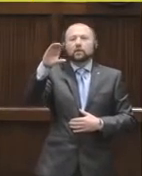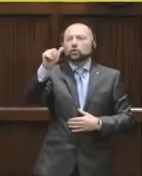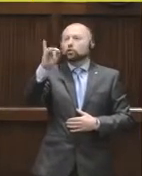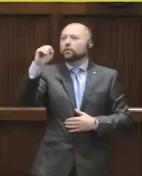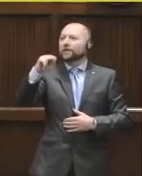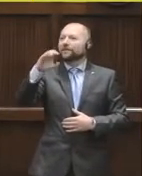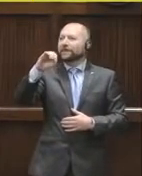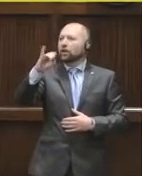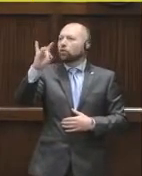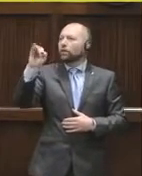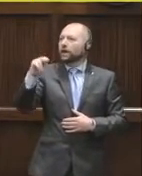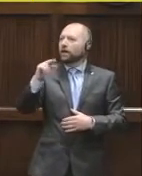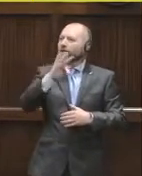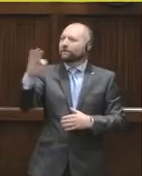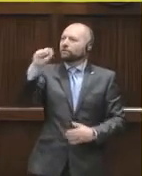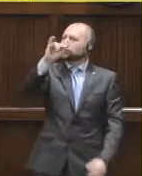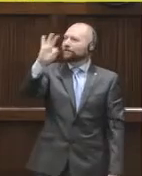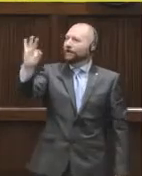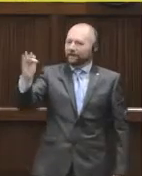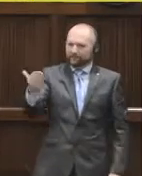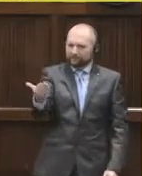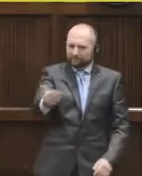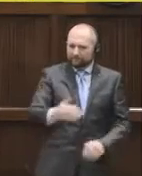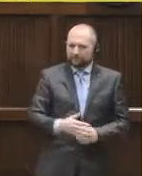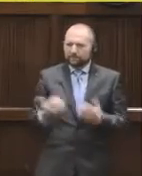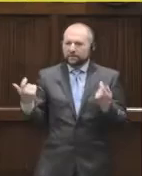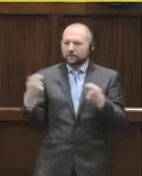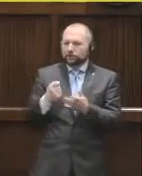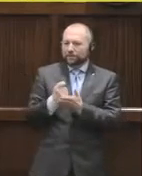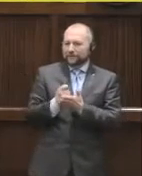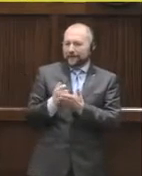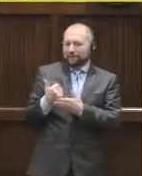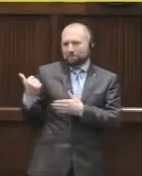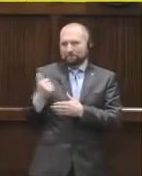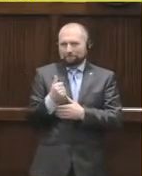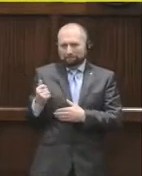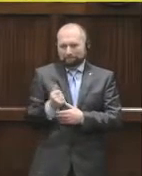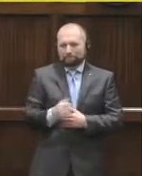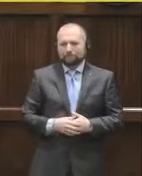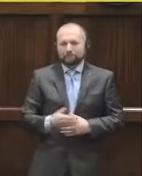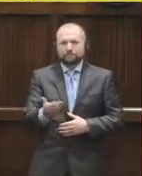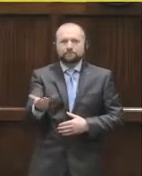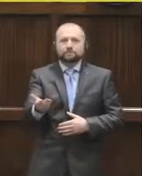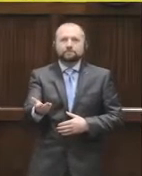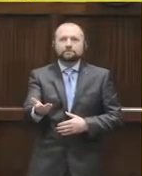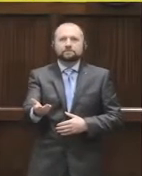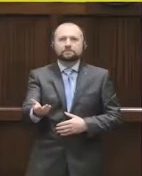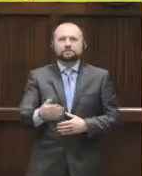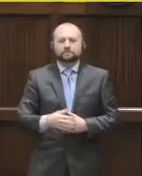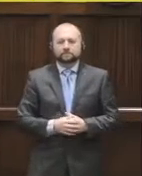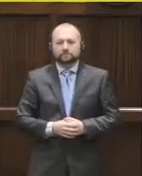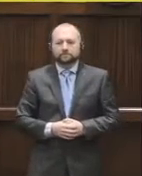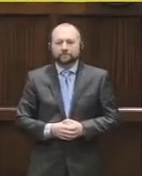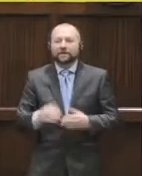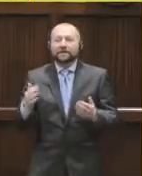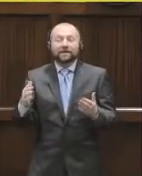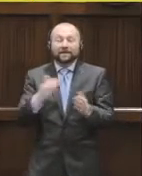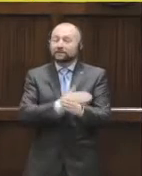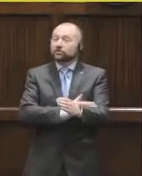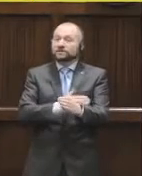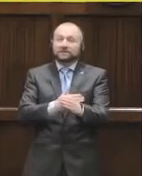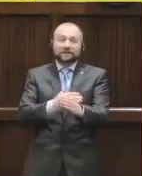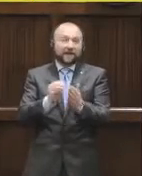My colleague, Deputy O'Leary. At the outset, I have to say that this is an historic